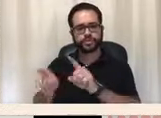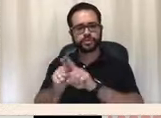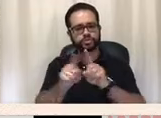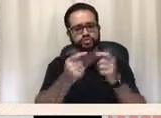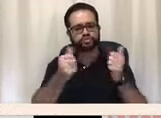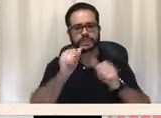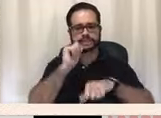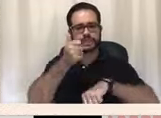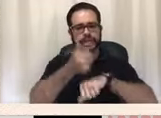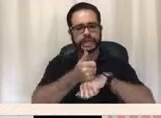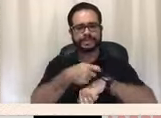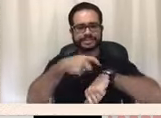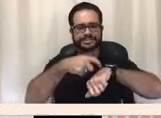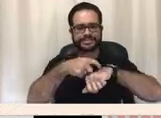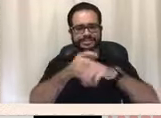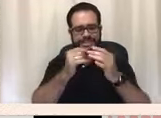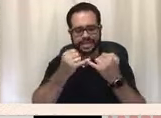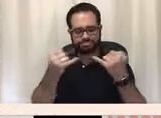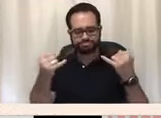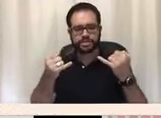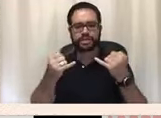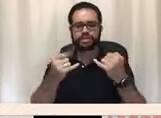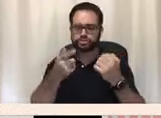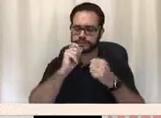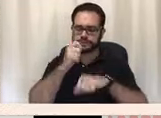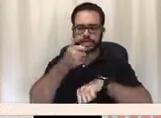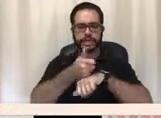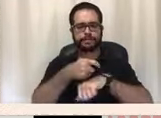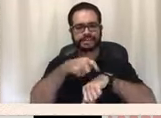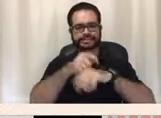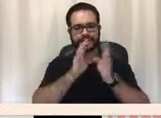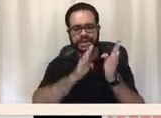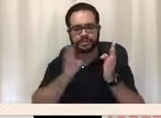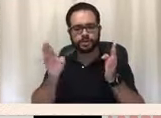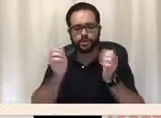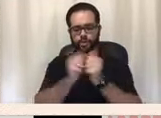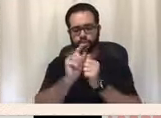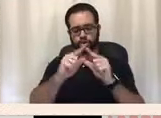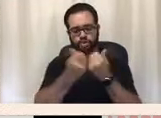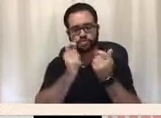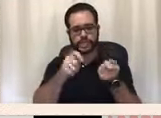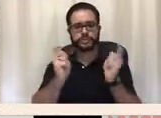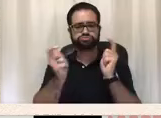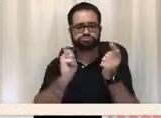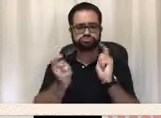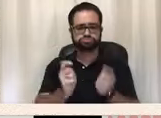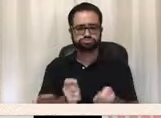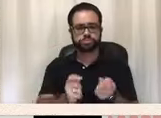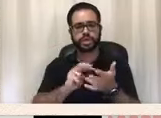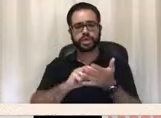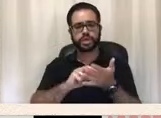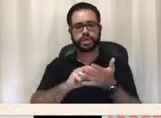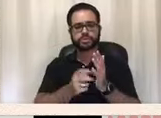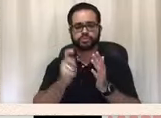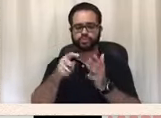create a timeline with your group, which can be updated. If it's taking more